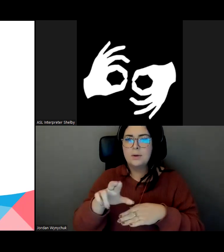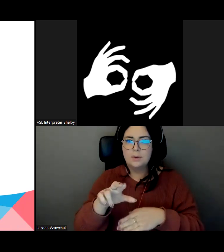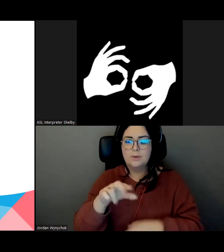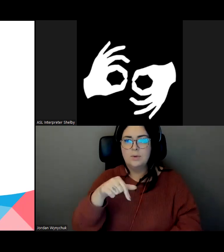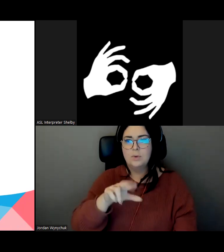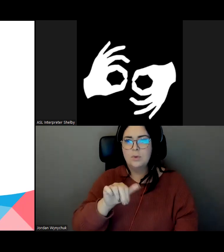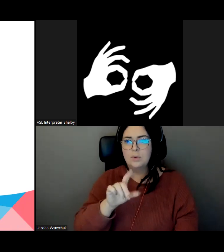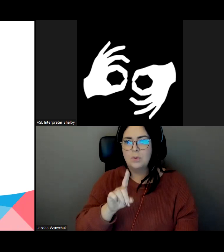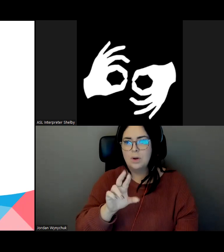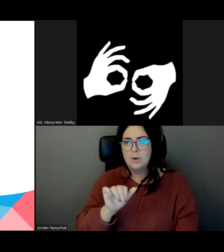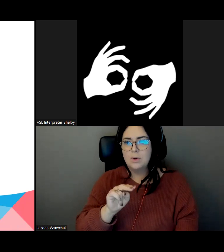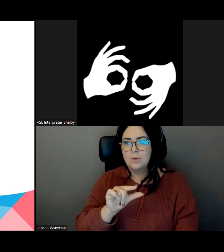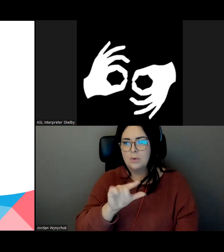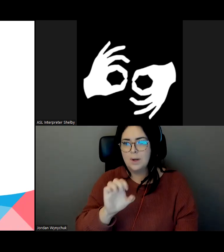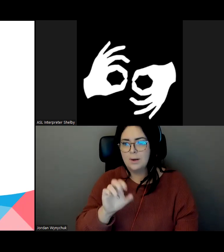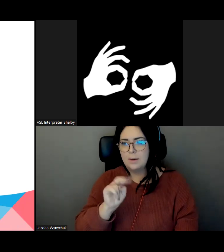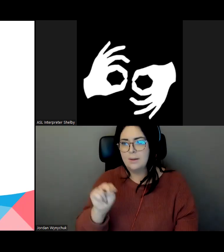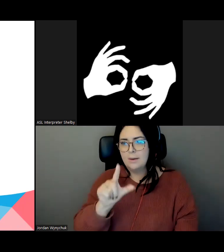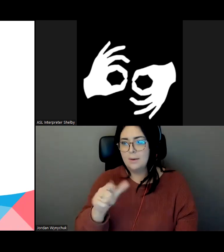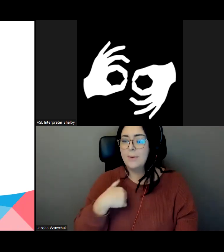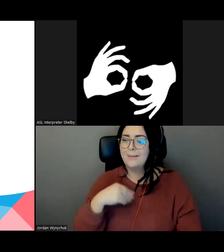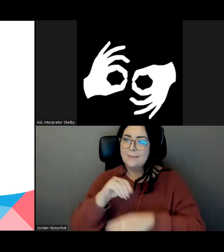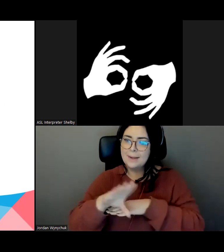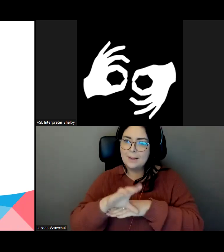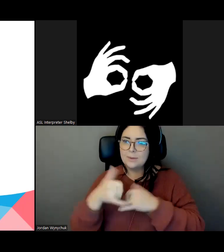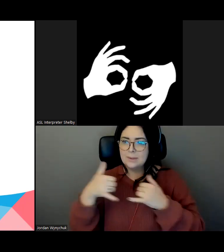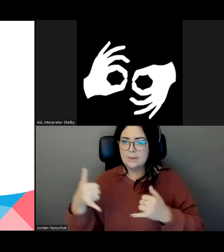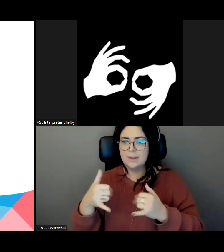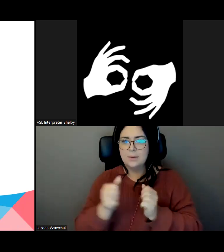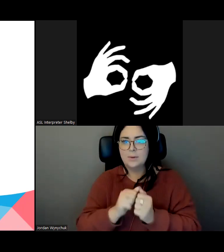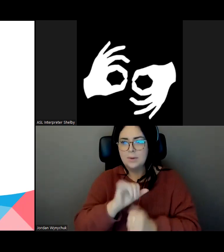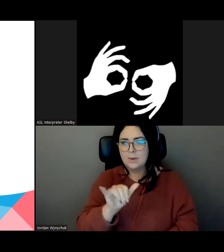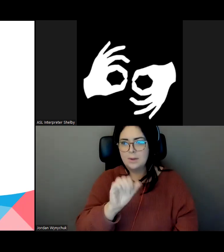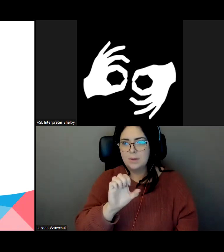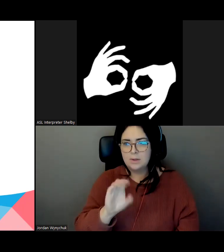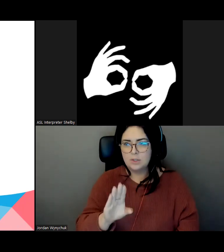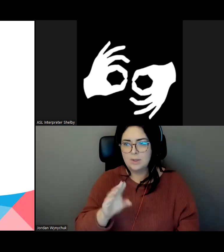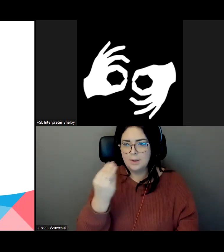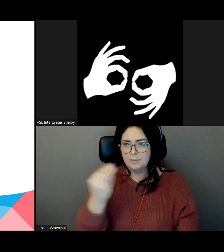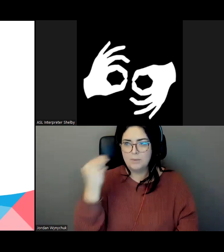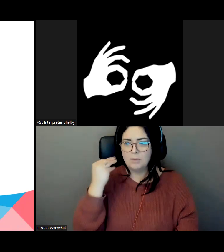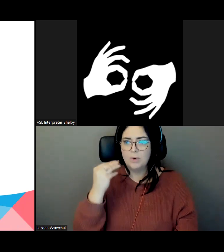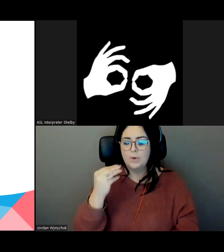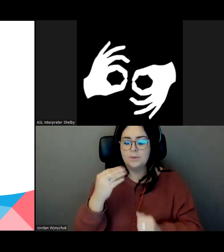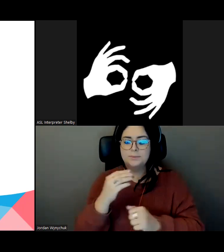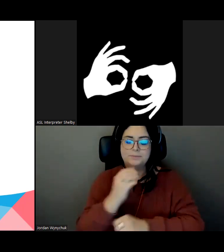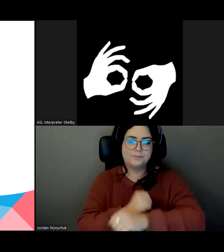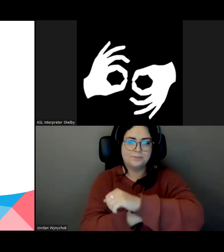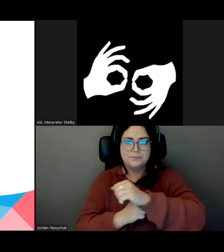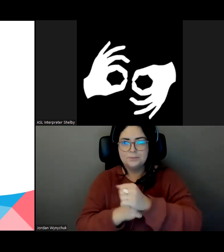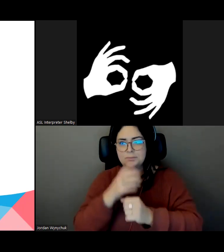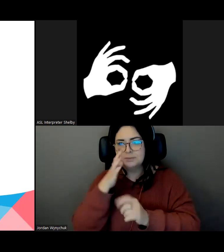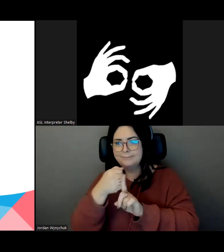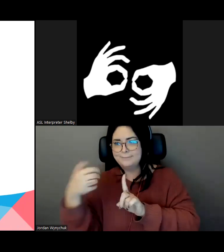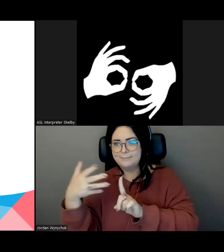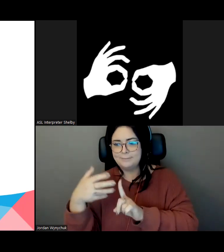NL counseling line. We have a counseling line in partnership with Jacob Putterster Memorial Foundation that I'm going to get into later